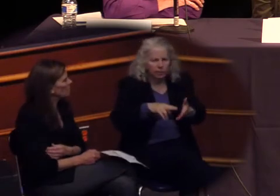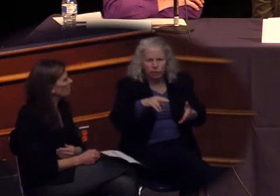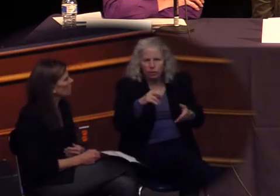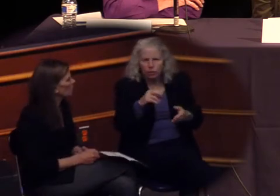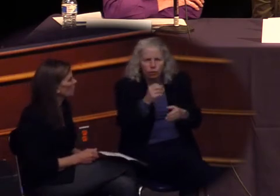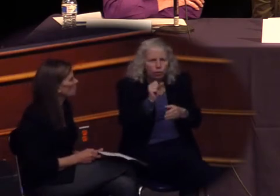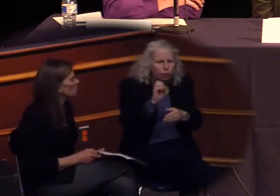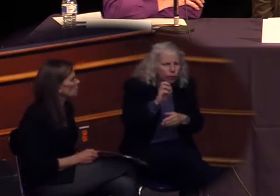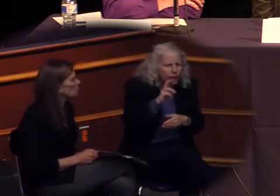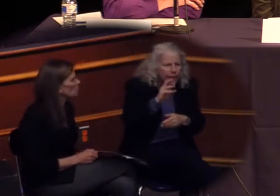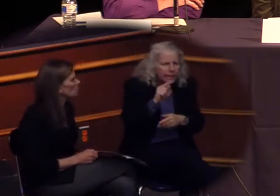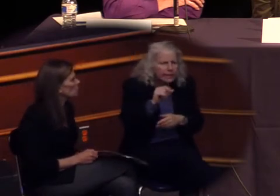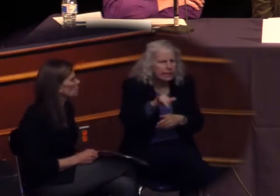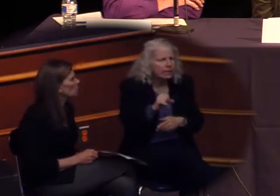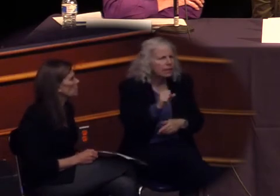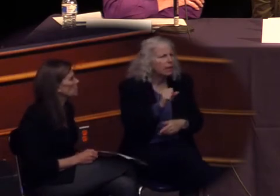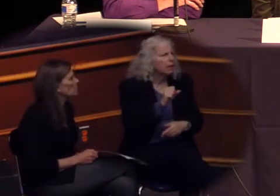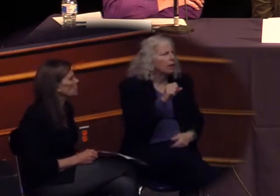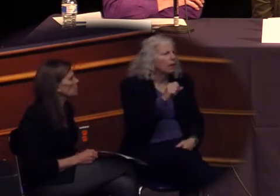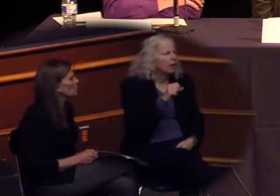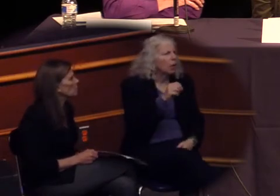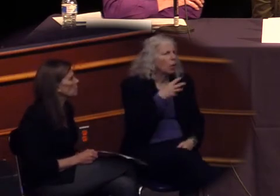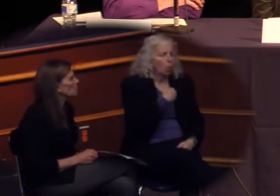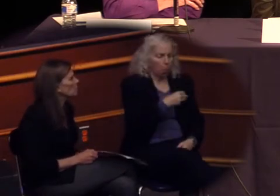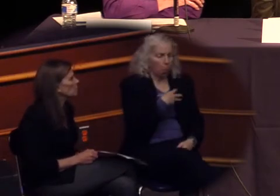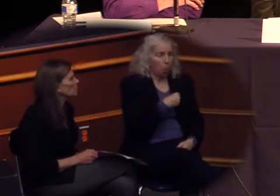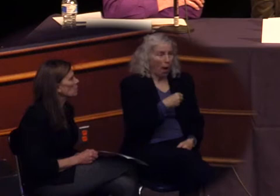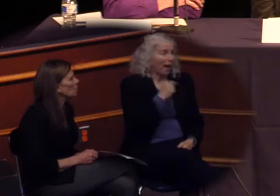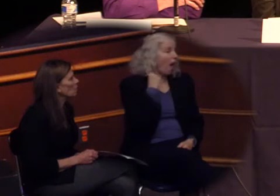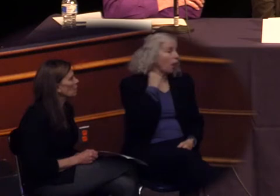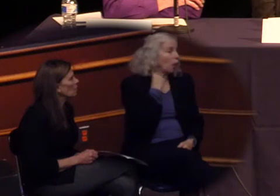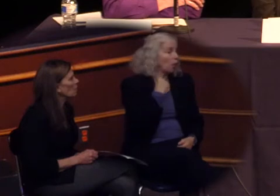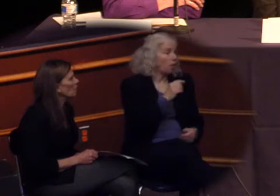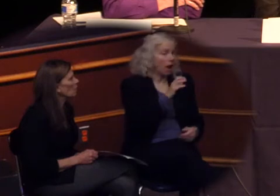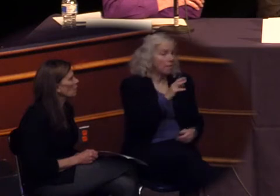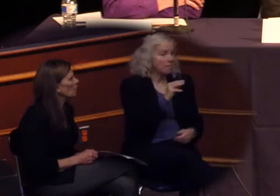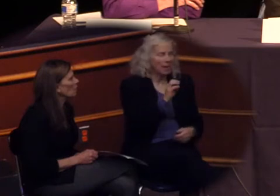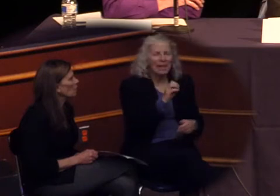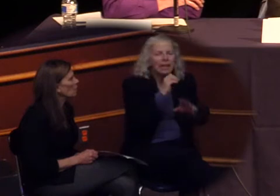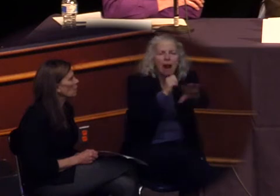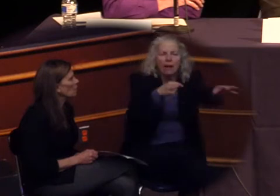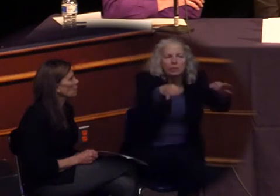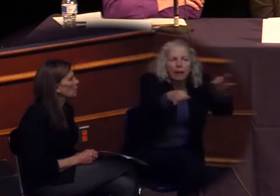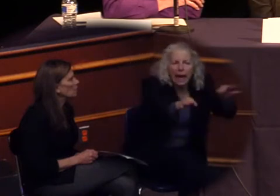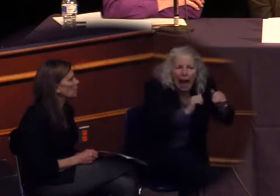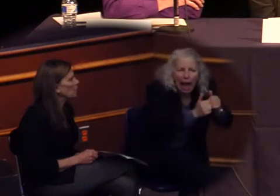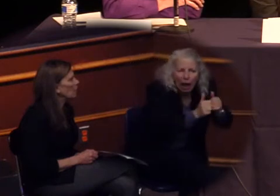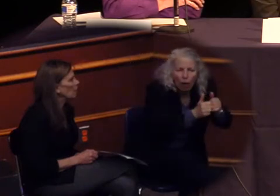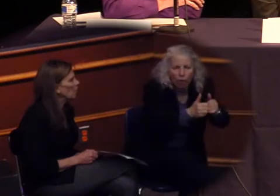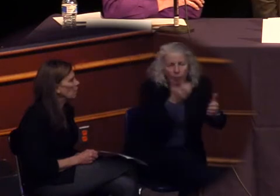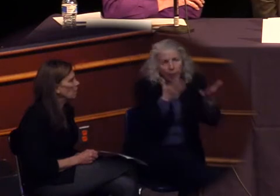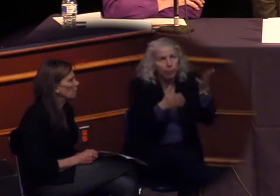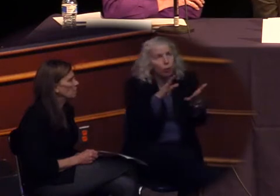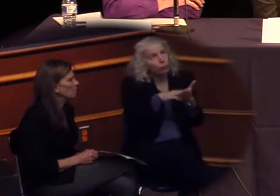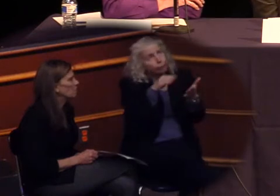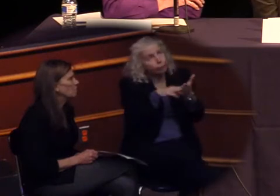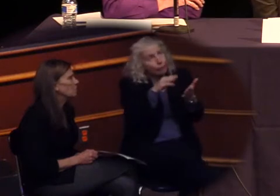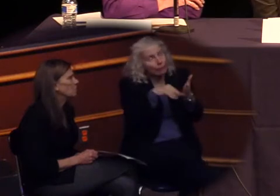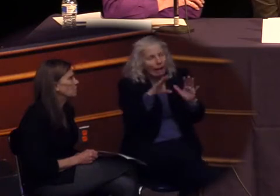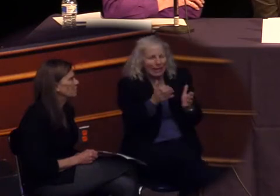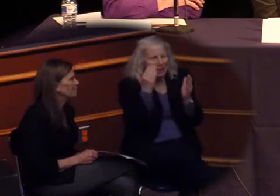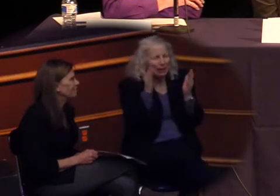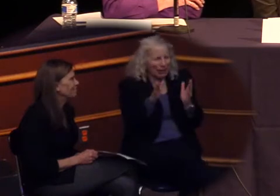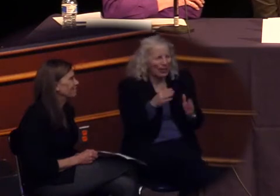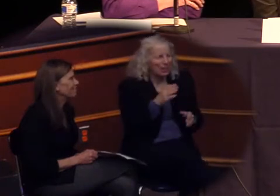regulation, and white collar crime. Not how to do it, but what it is. Although I suppose you could learn it from the class. She's a co-founder